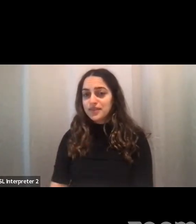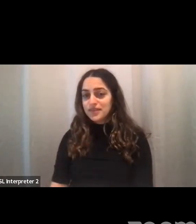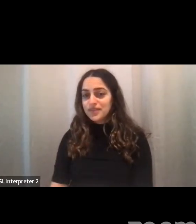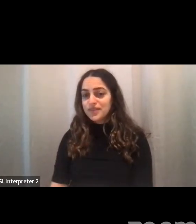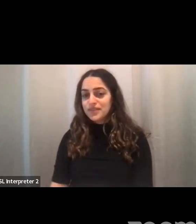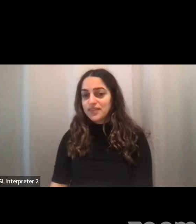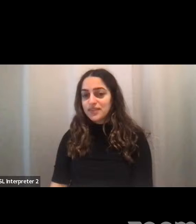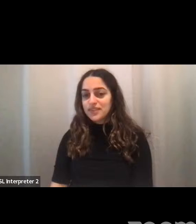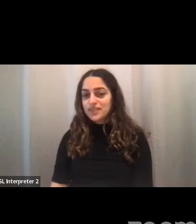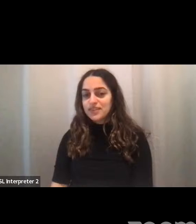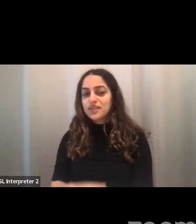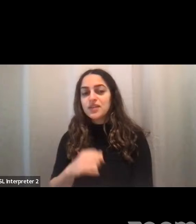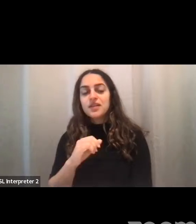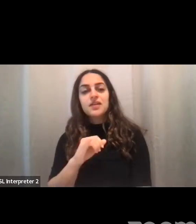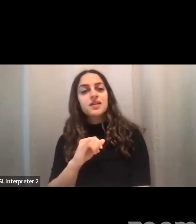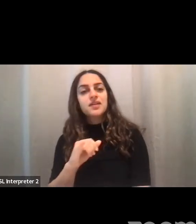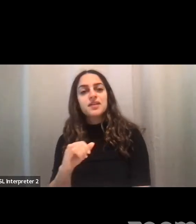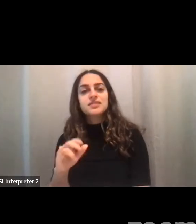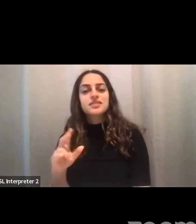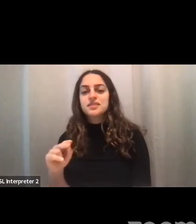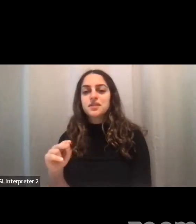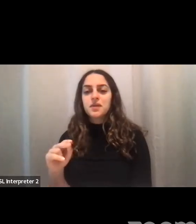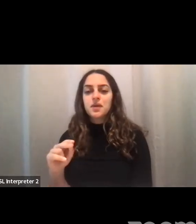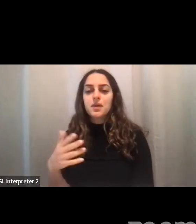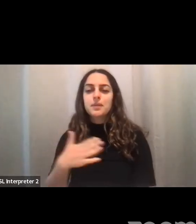oh no sir please remain on you